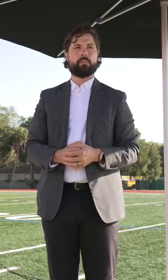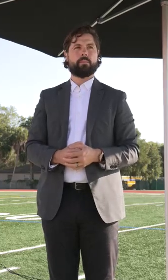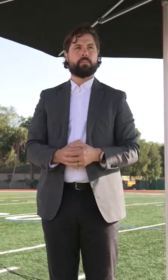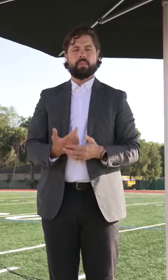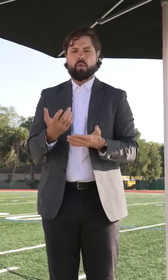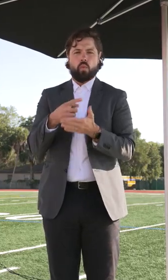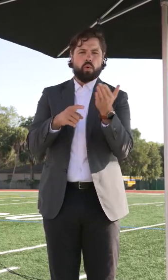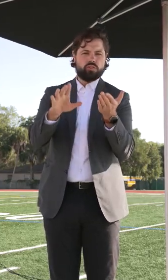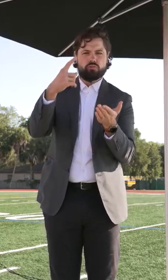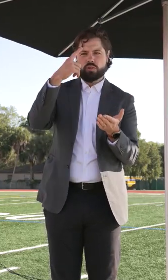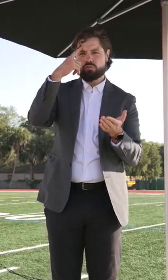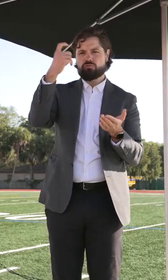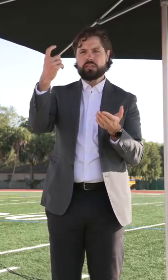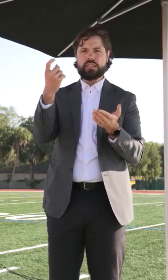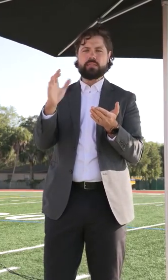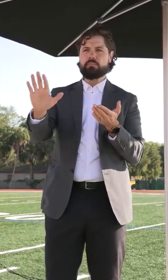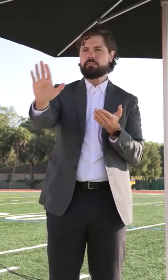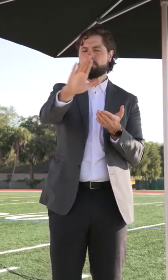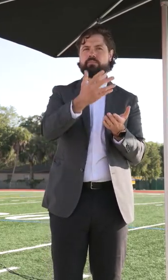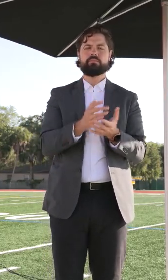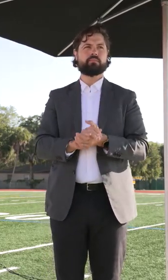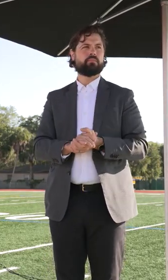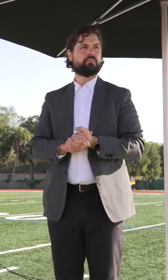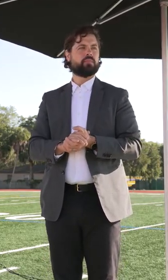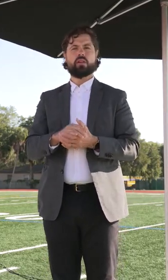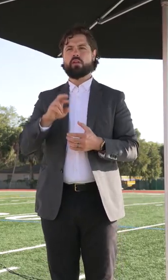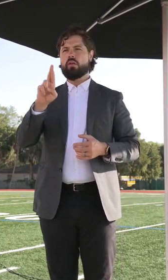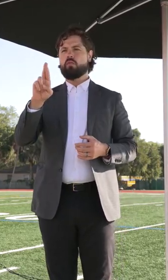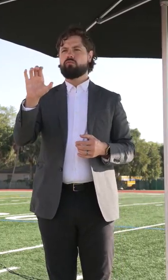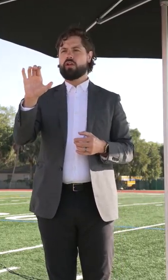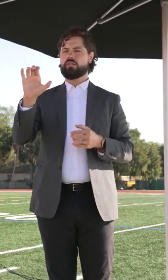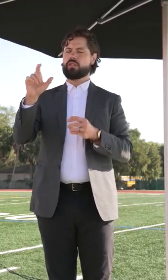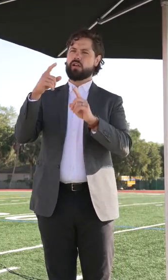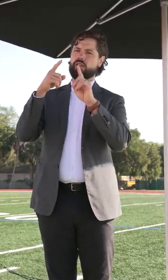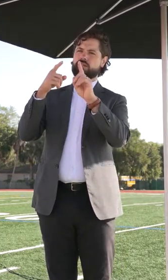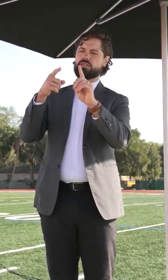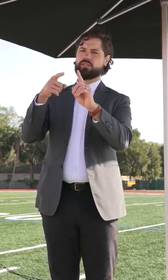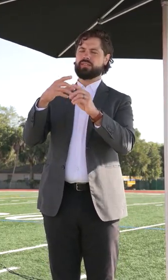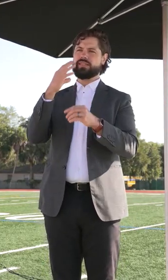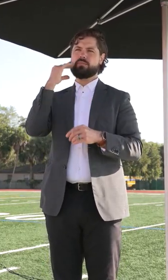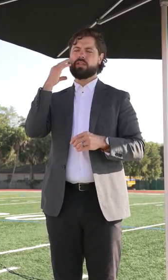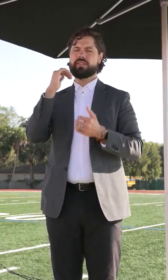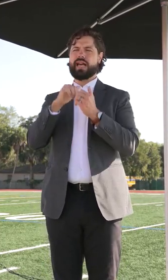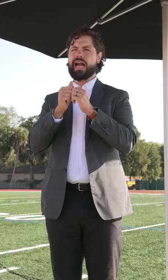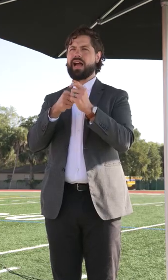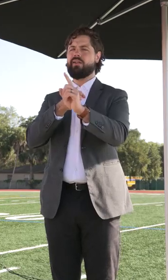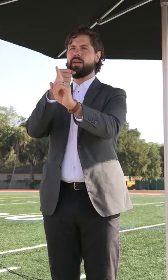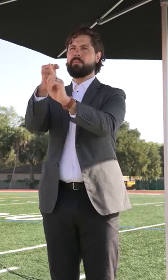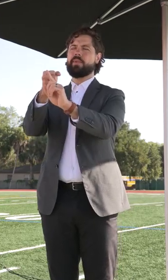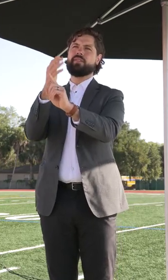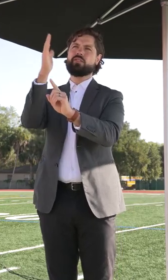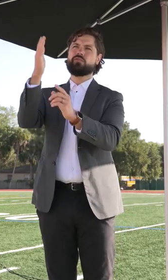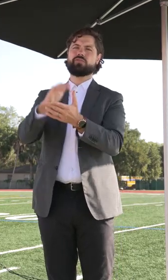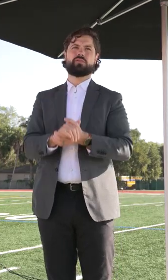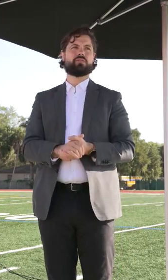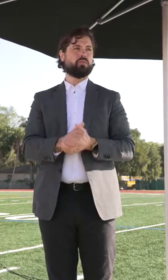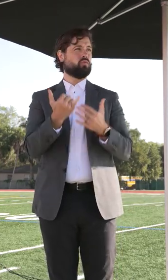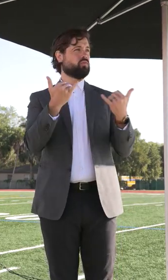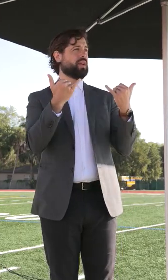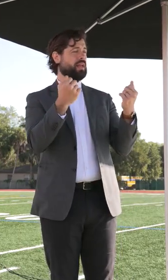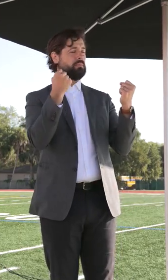will you use your Rollins education to fulfill your mission? How will you rise up to meet the unprecedented challenges of our